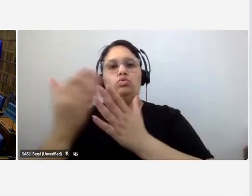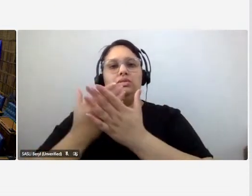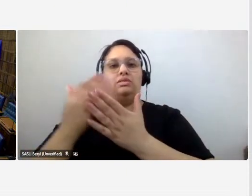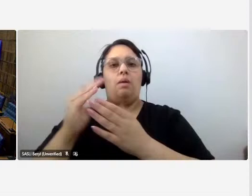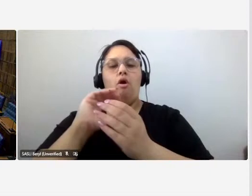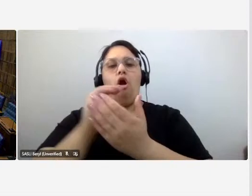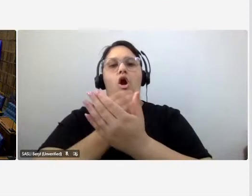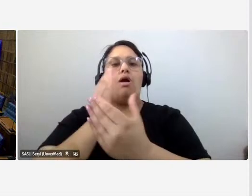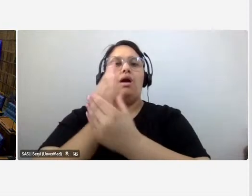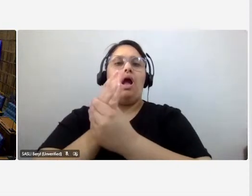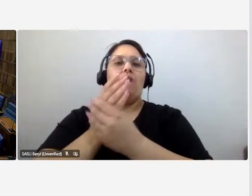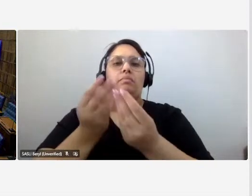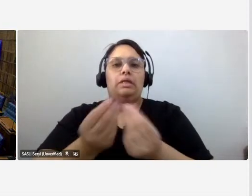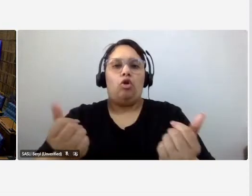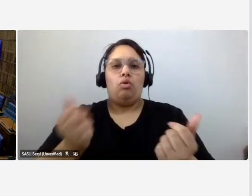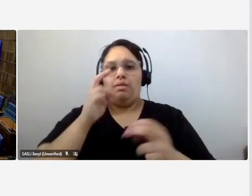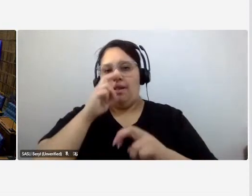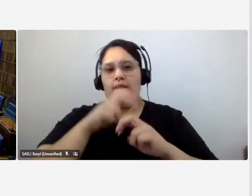needed restoring.